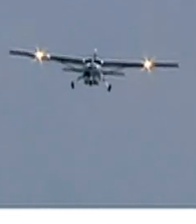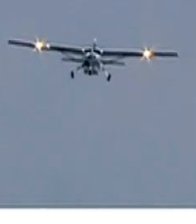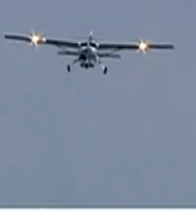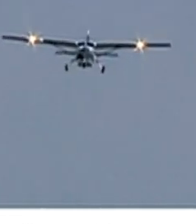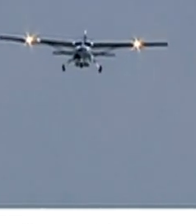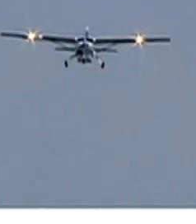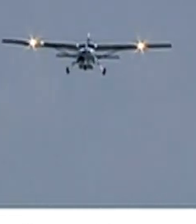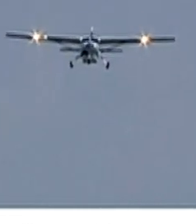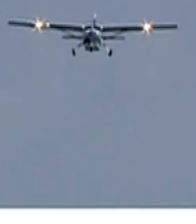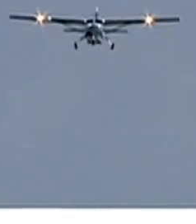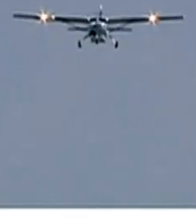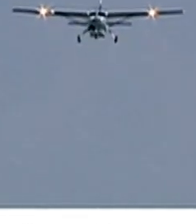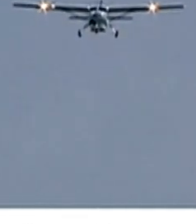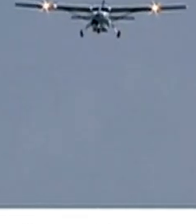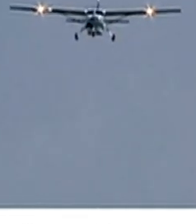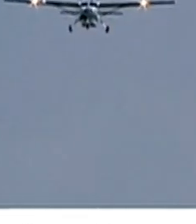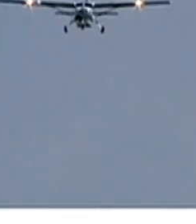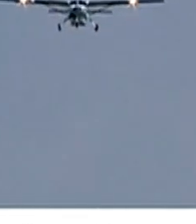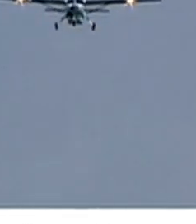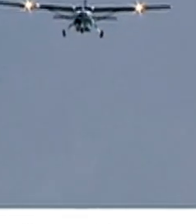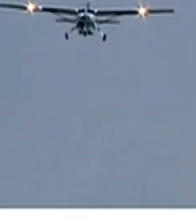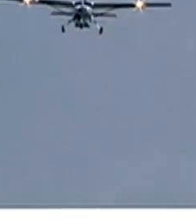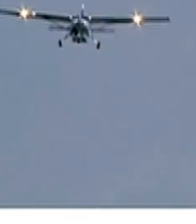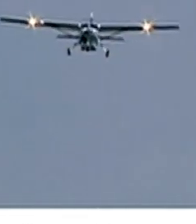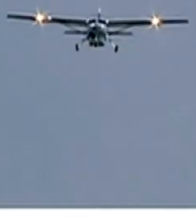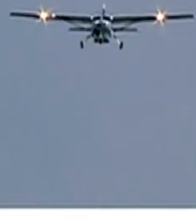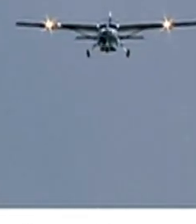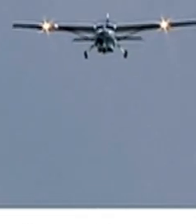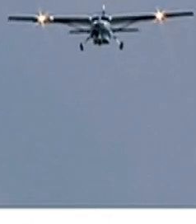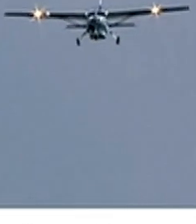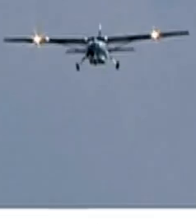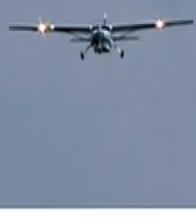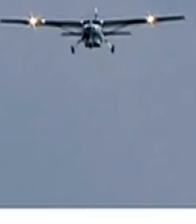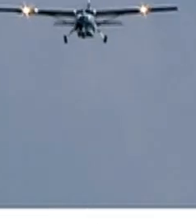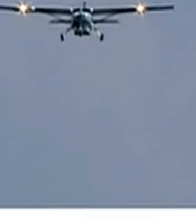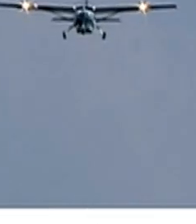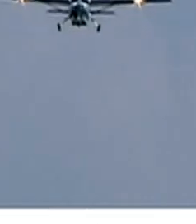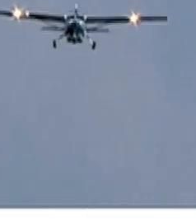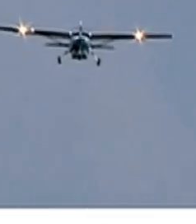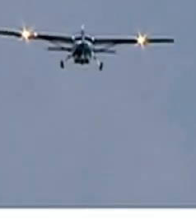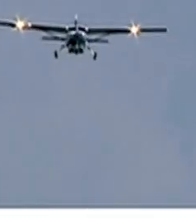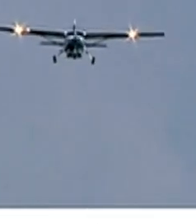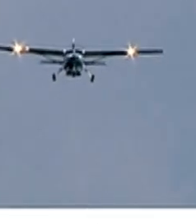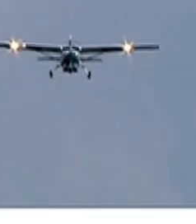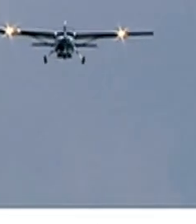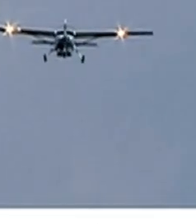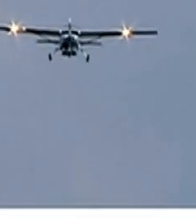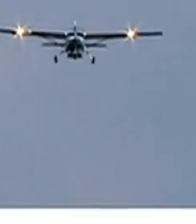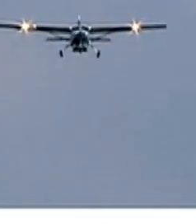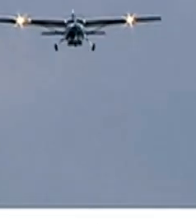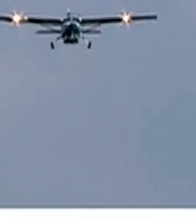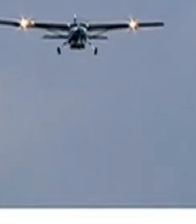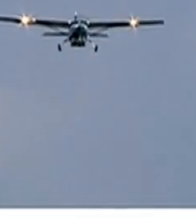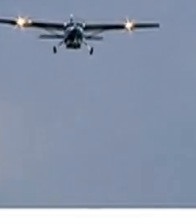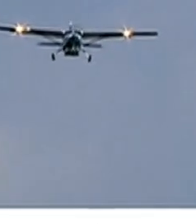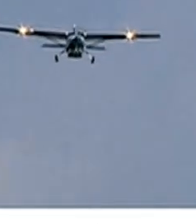the PC-12. Together with him in the formation of the officers commanding 41 Squadron, Lieutenant Colonel Malabaloa